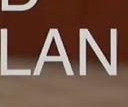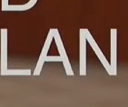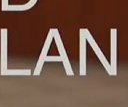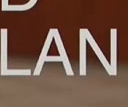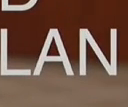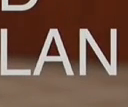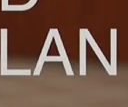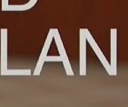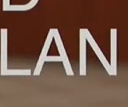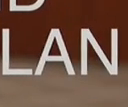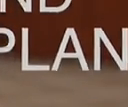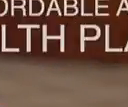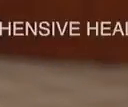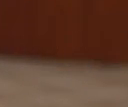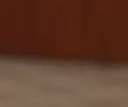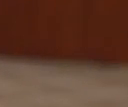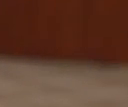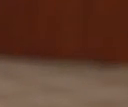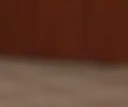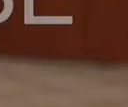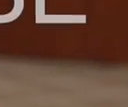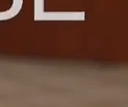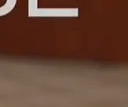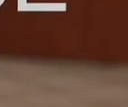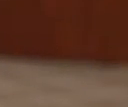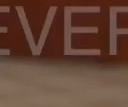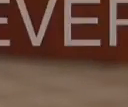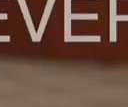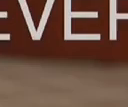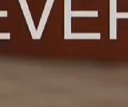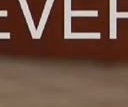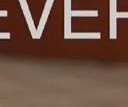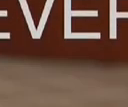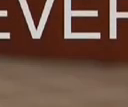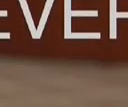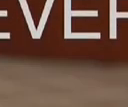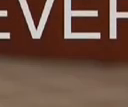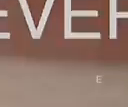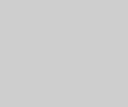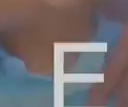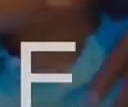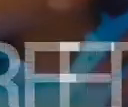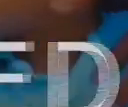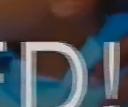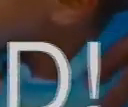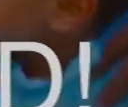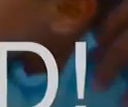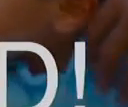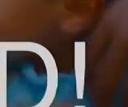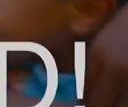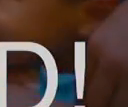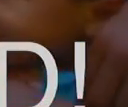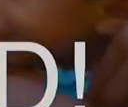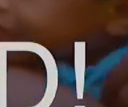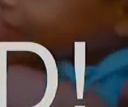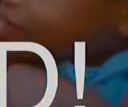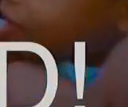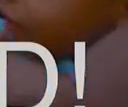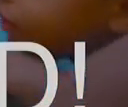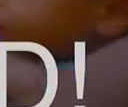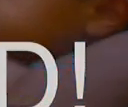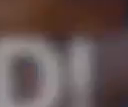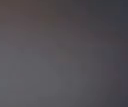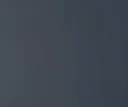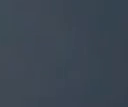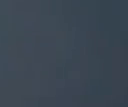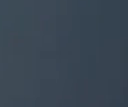and comprehensive hurricane plan. Remember, your home may be the largest investment ever. Keep it covered with BAF